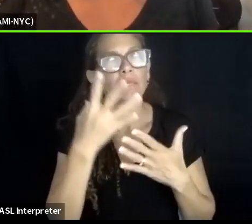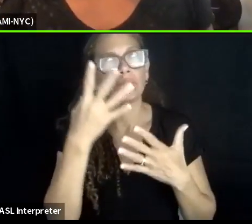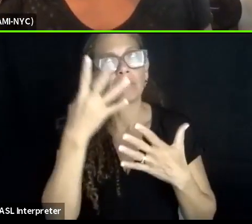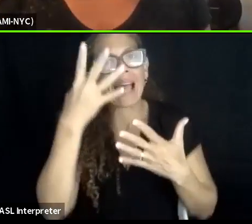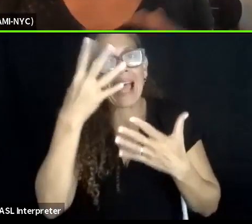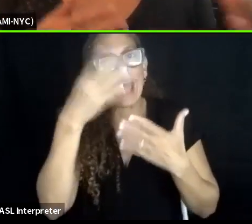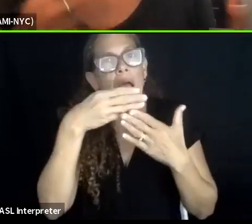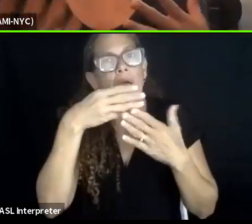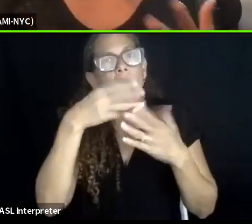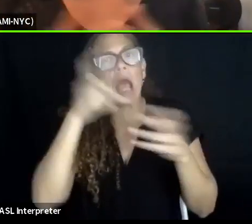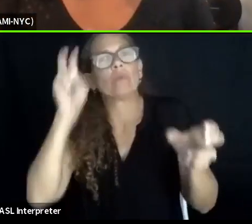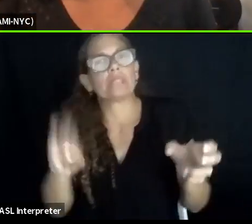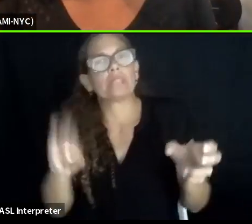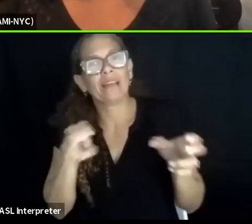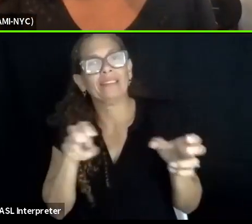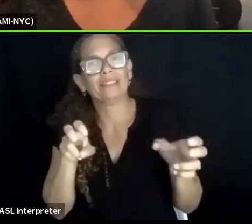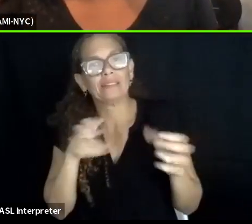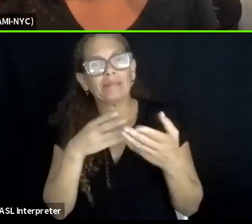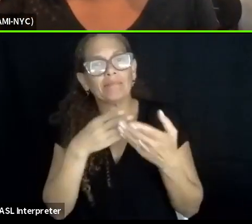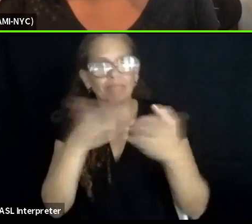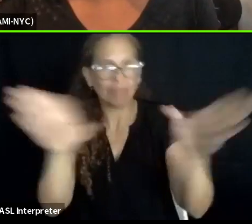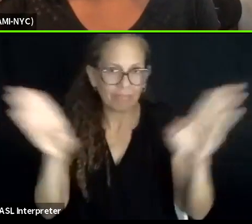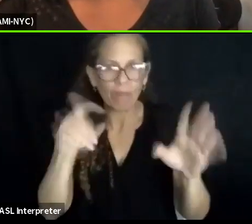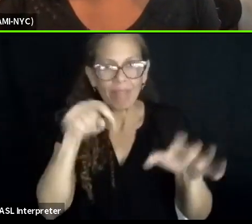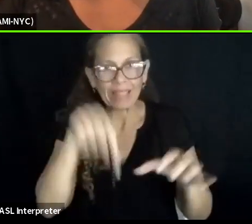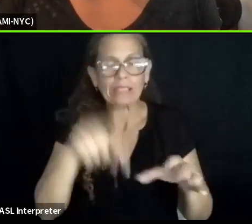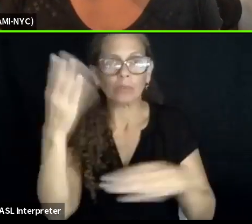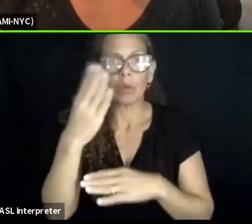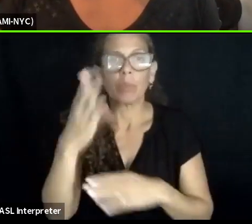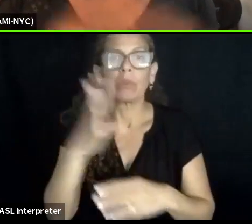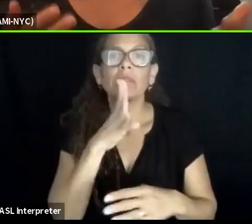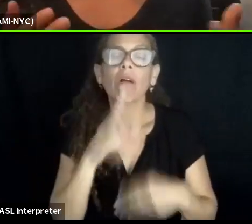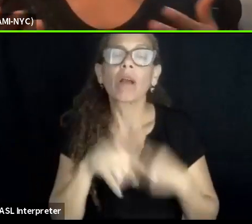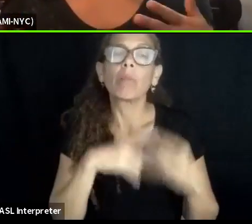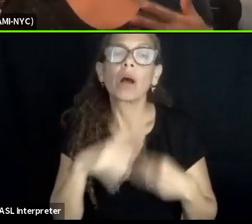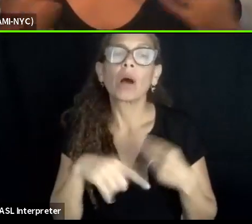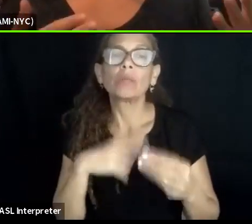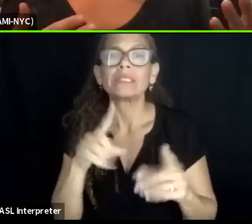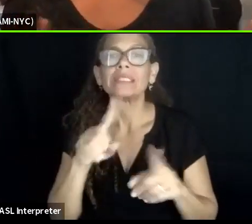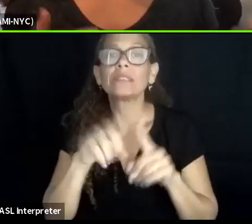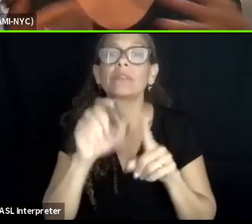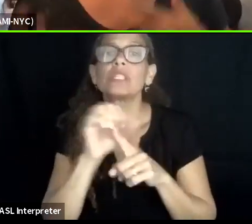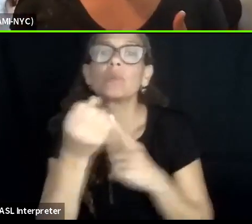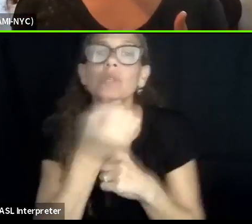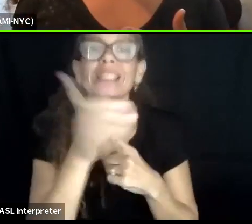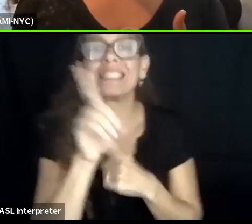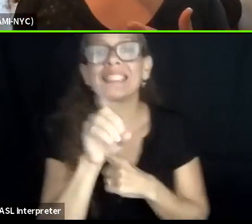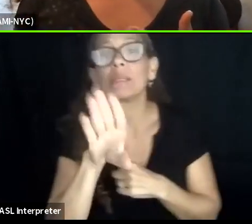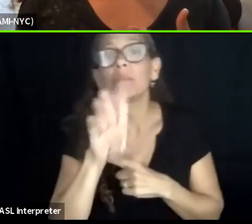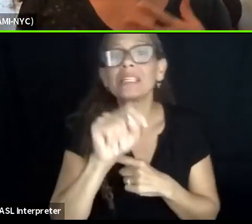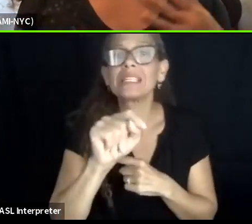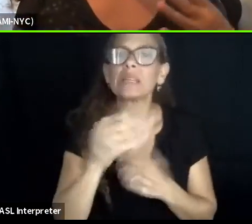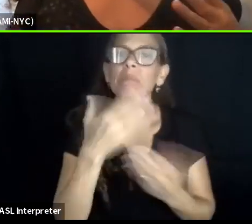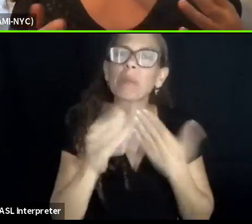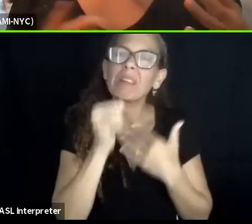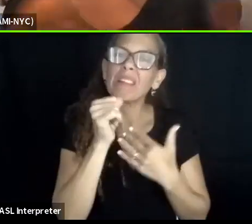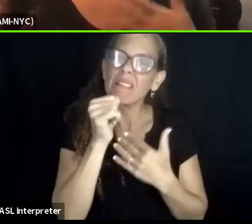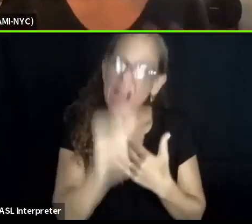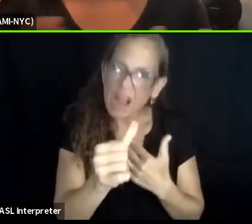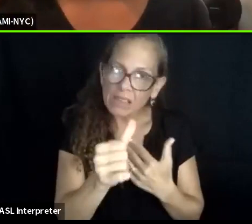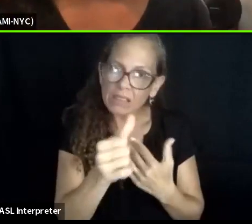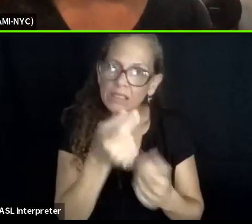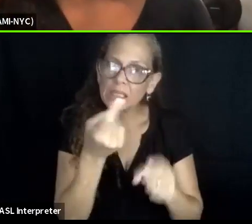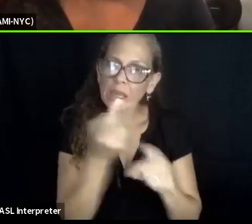particular presentation, but I'm wondering if you can speak about situations in which DBT might not be appropriate and